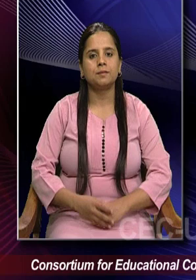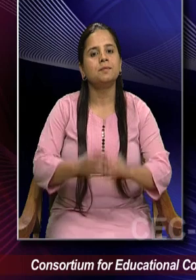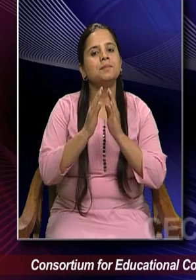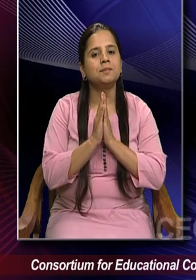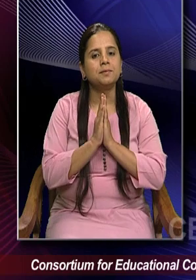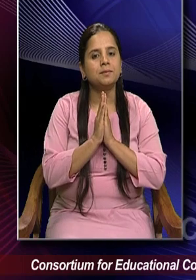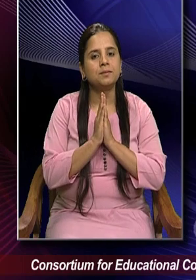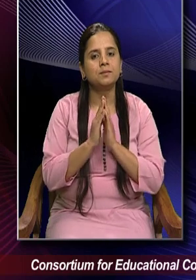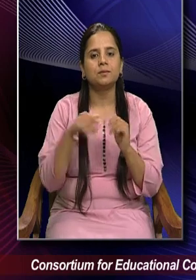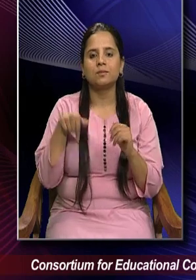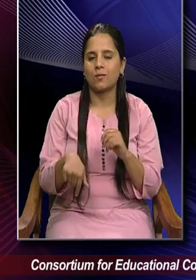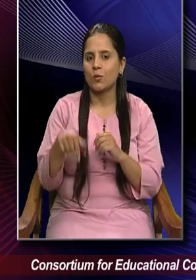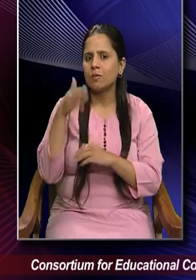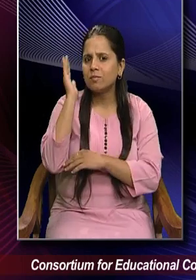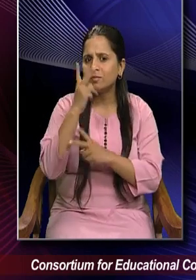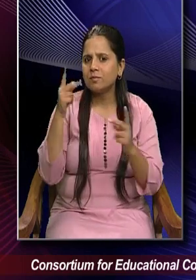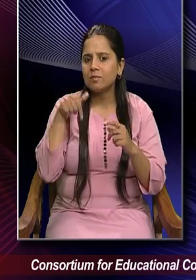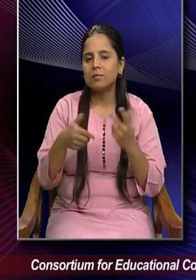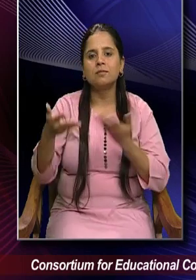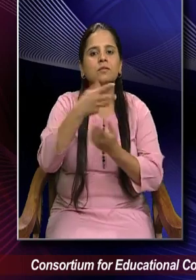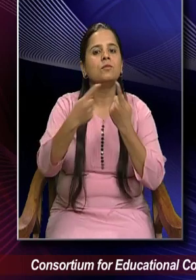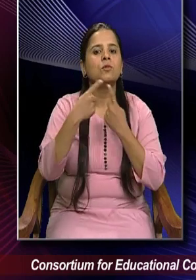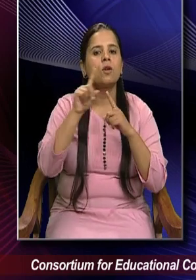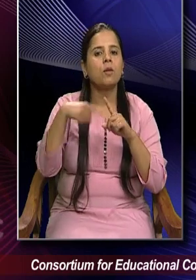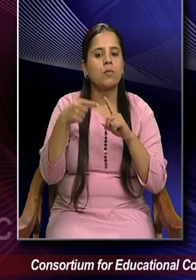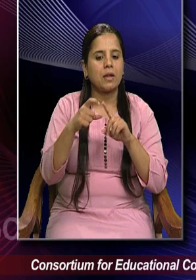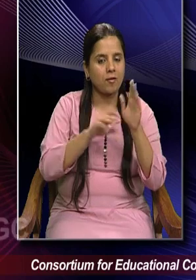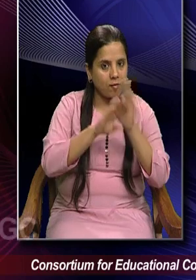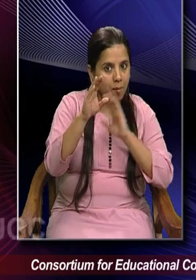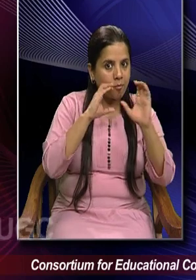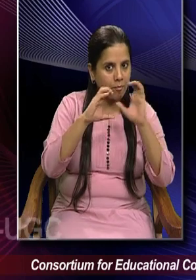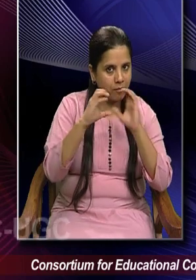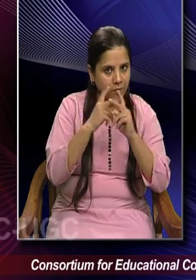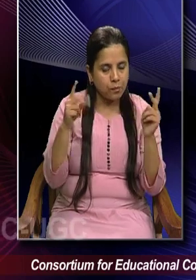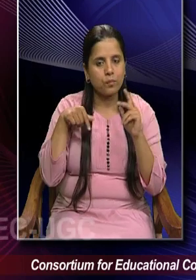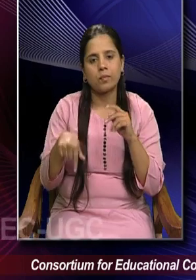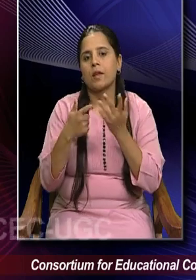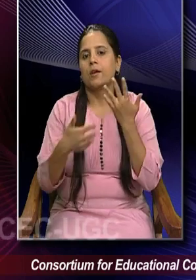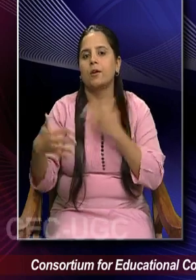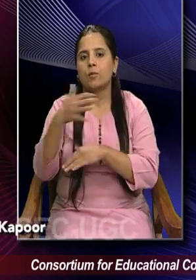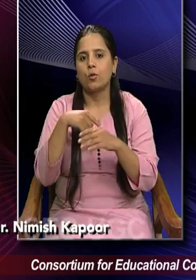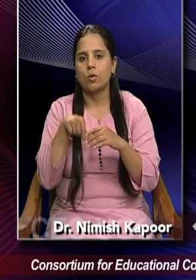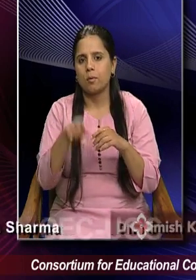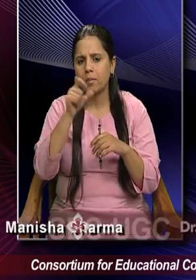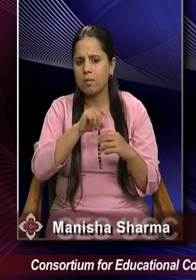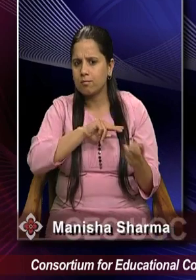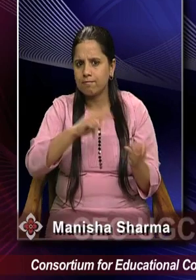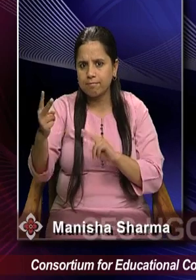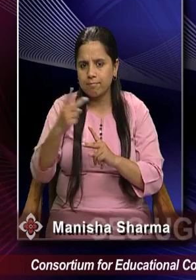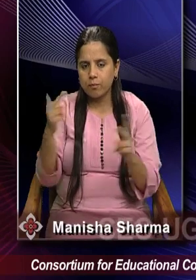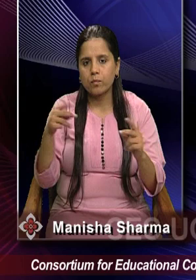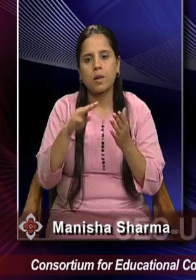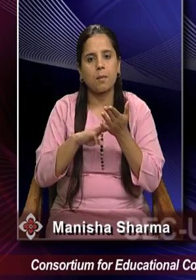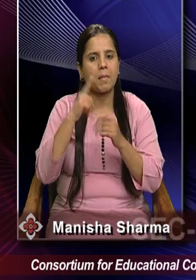Namaskar. In today's session, we are going to discuss about the development communication and reporting refugee and